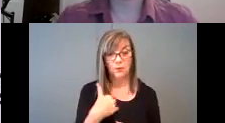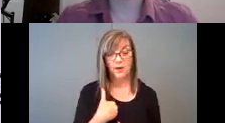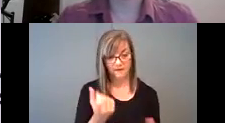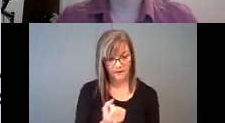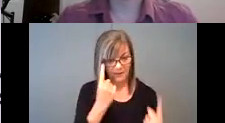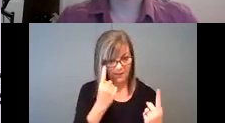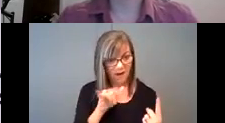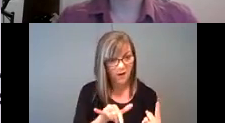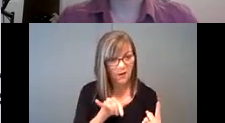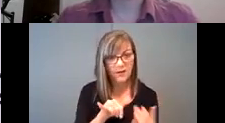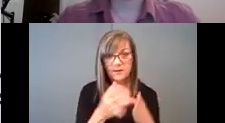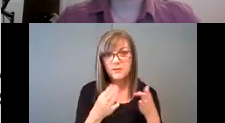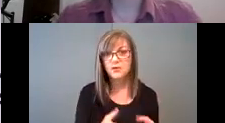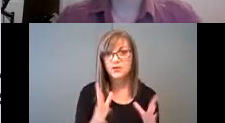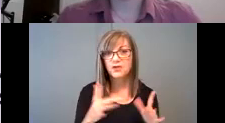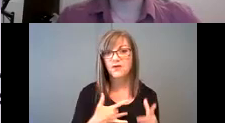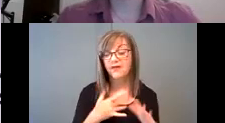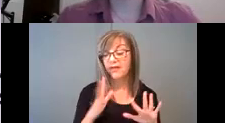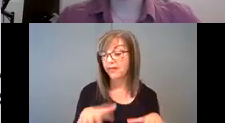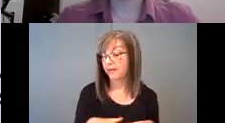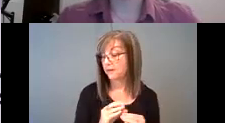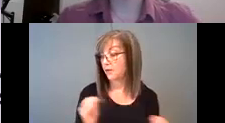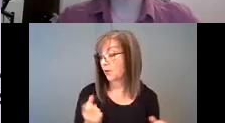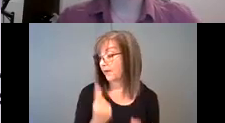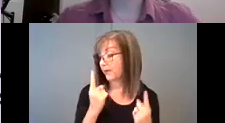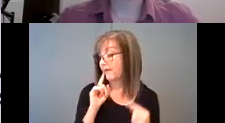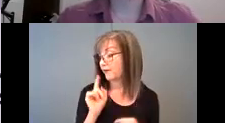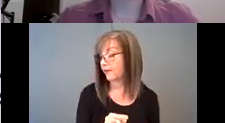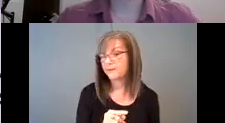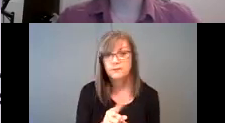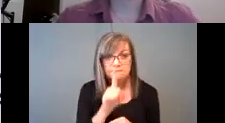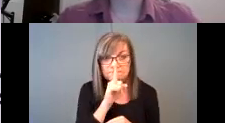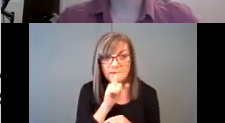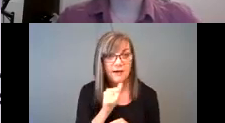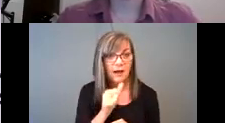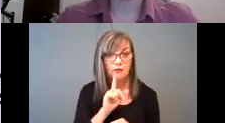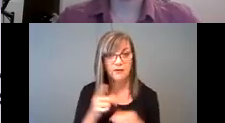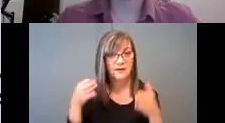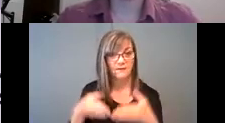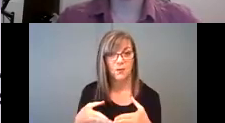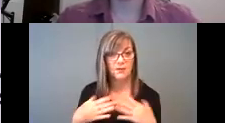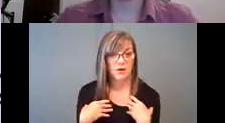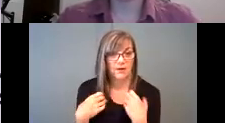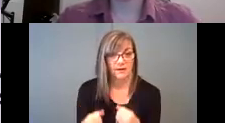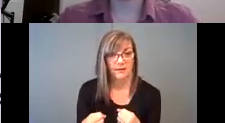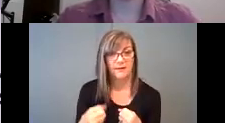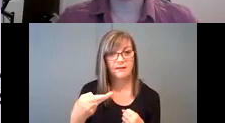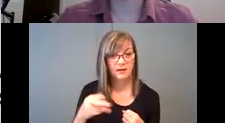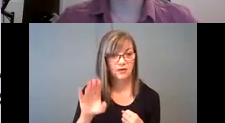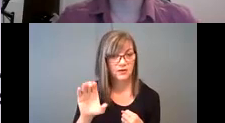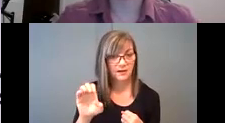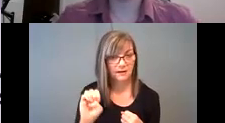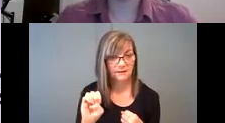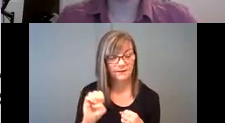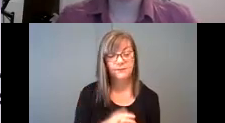person that you're working with, it's really not healing-centered. So beginning by being vulnerable, open, and